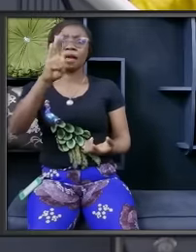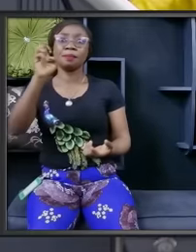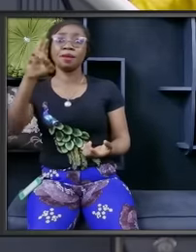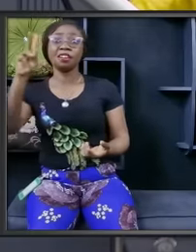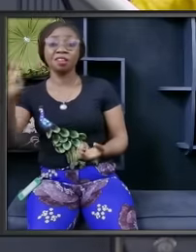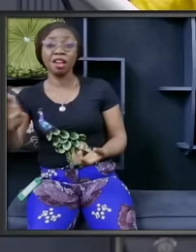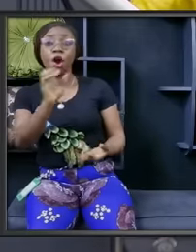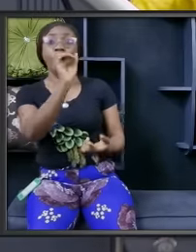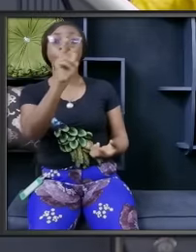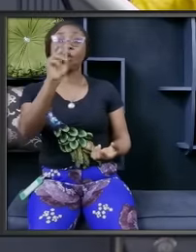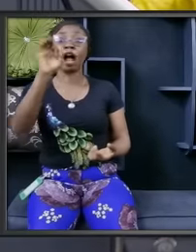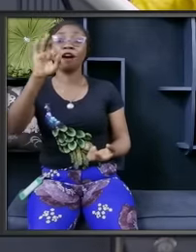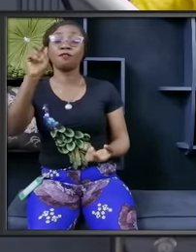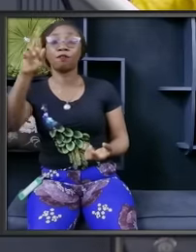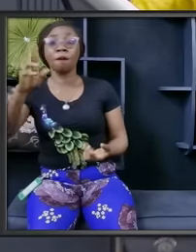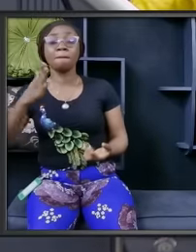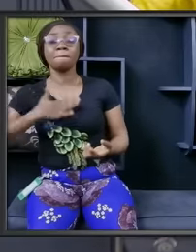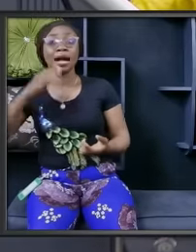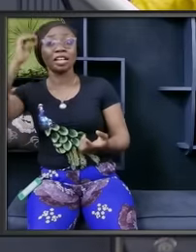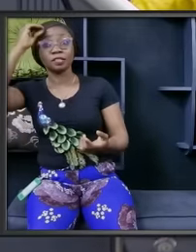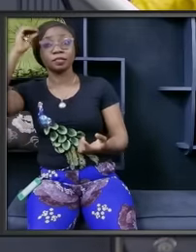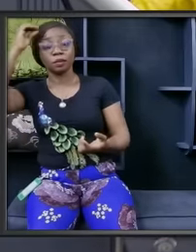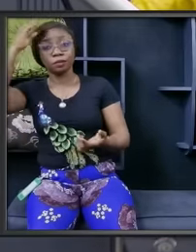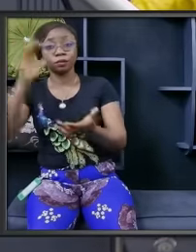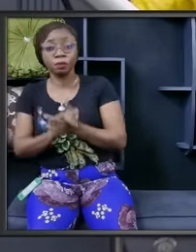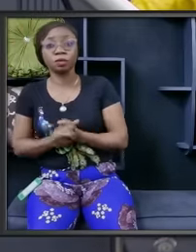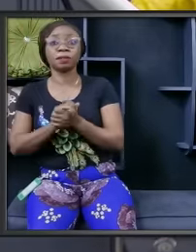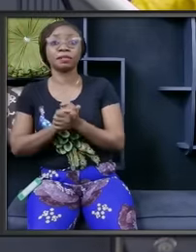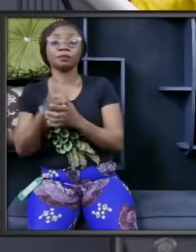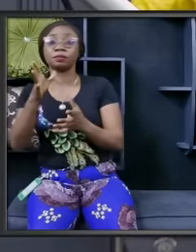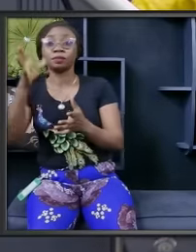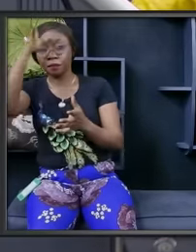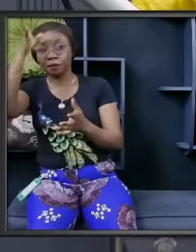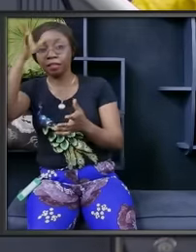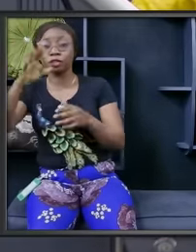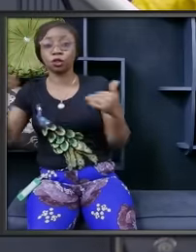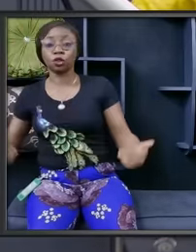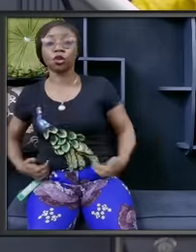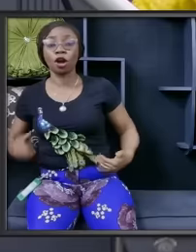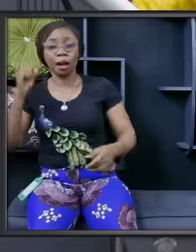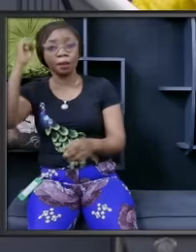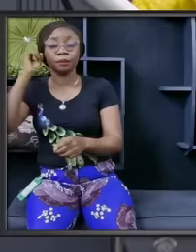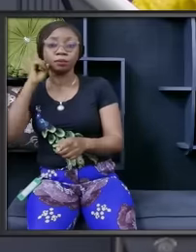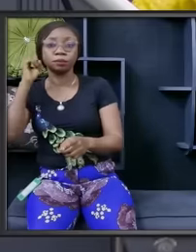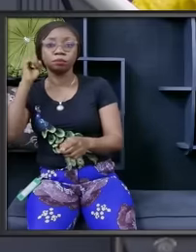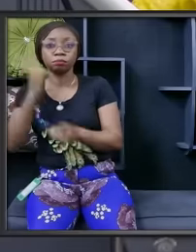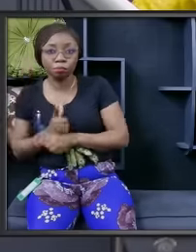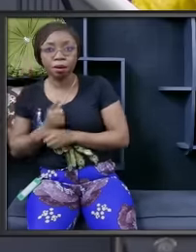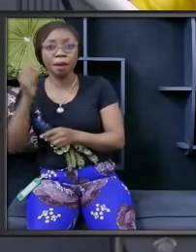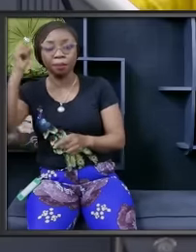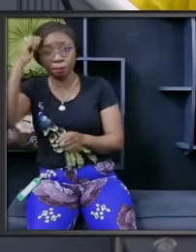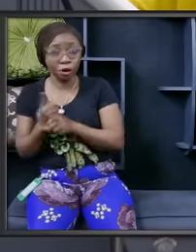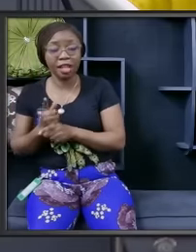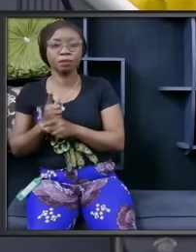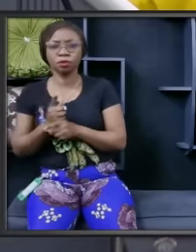Now my husband's father's younger brother, Isaac Inyima. Now I call Ebere Okafor for phone for